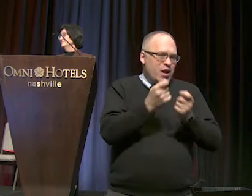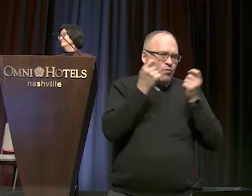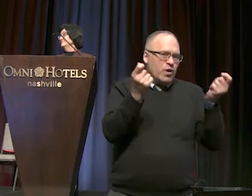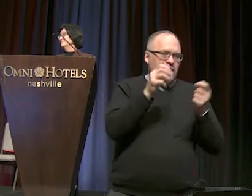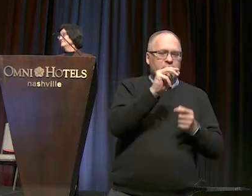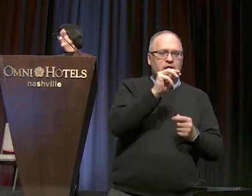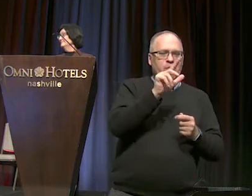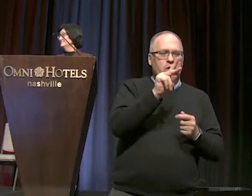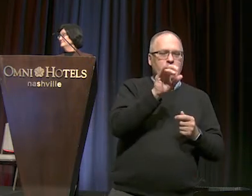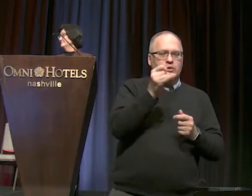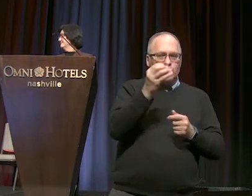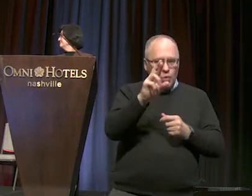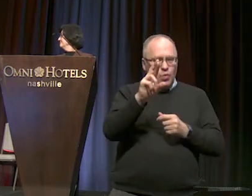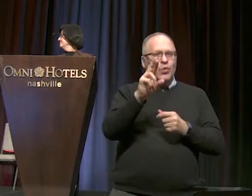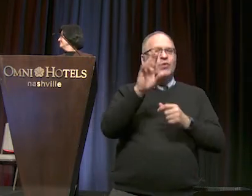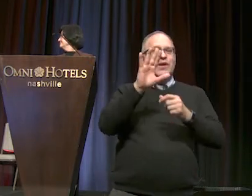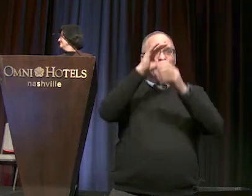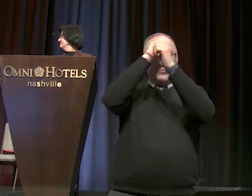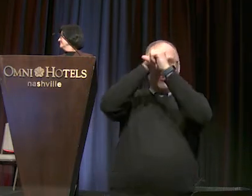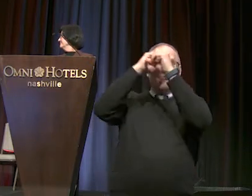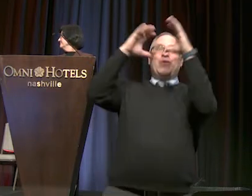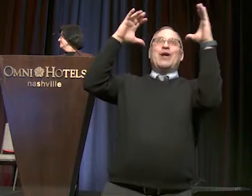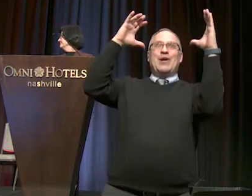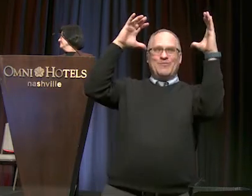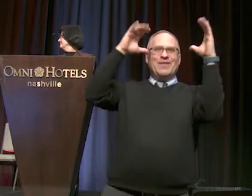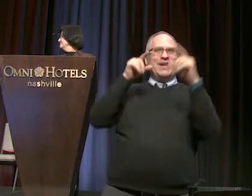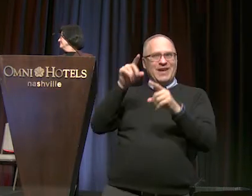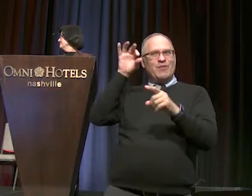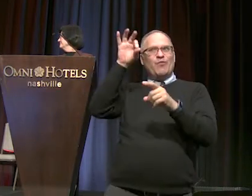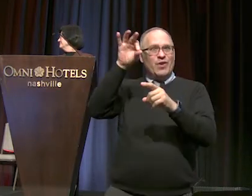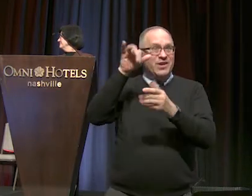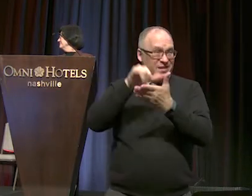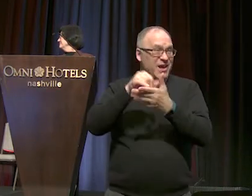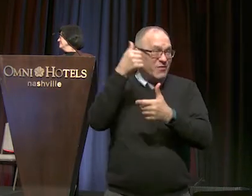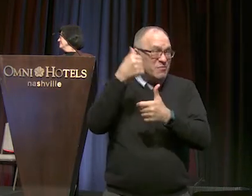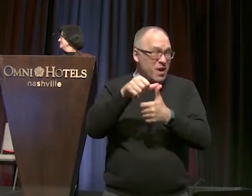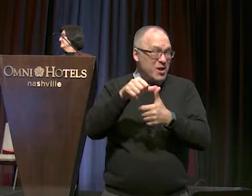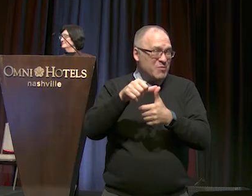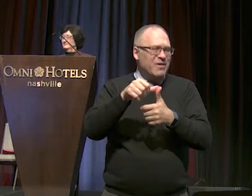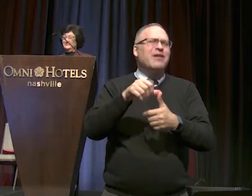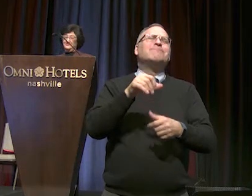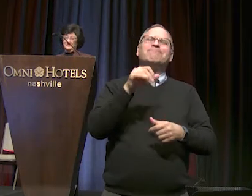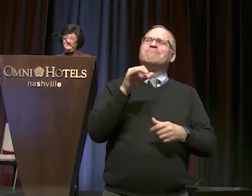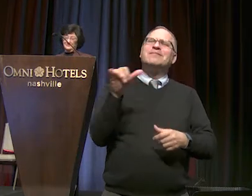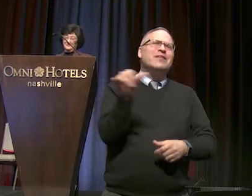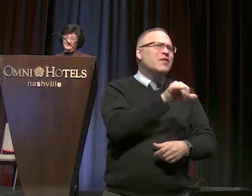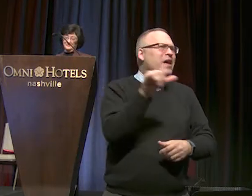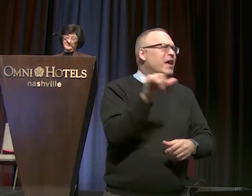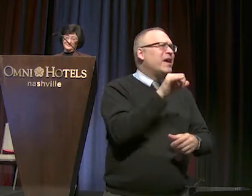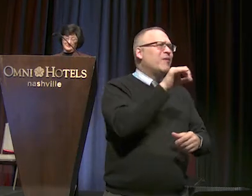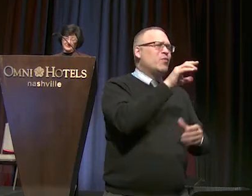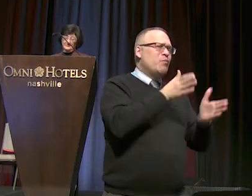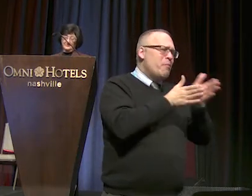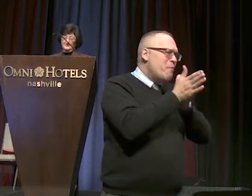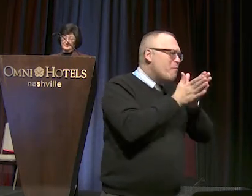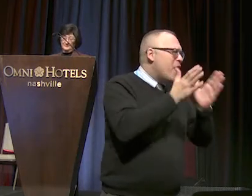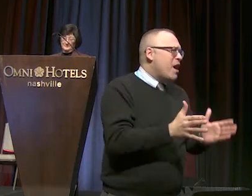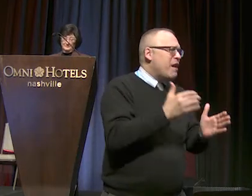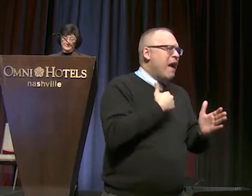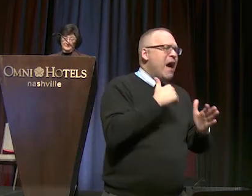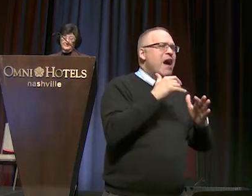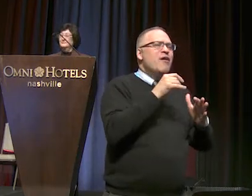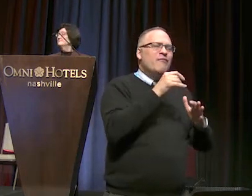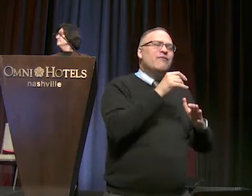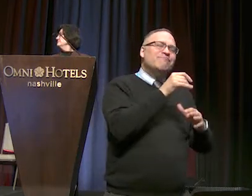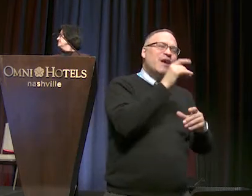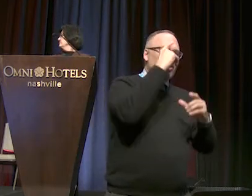preaching about a great dream that he had, I believe that United Methodists also have a dream, and it is articulated